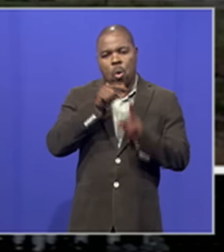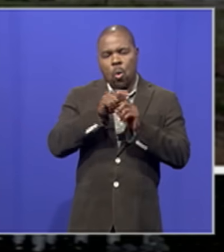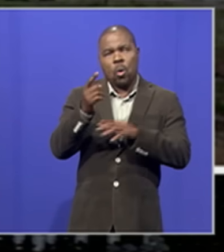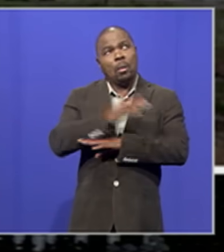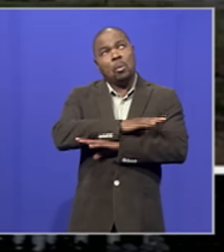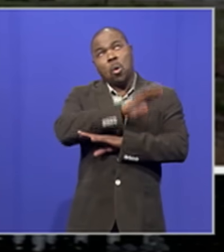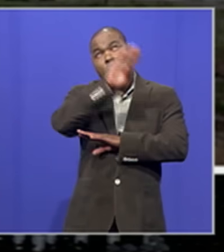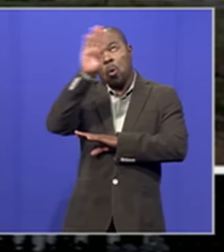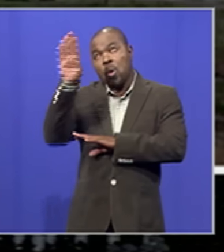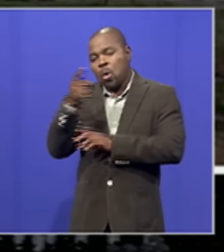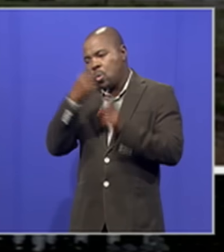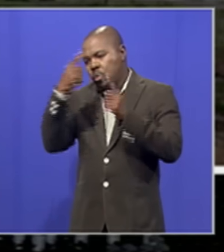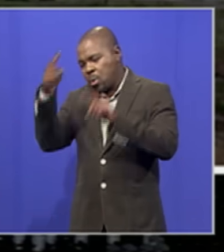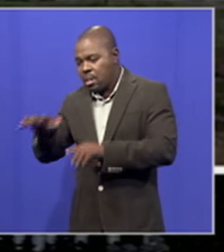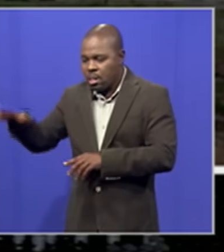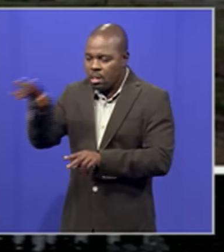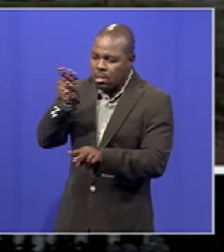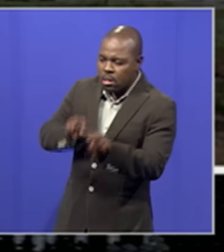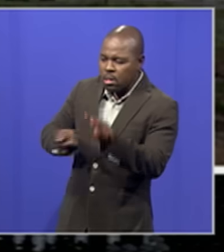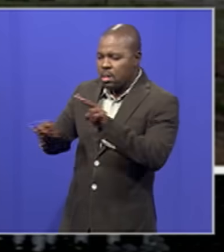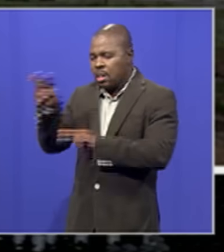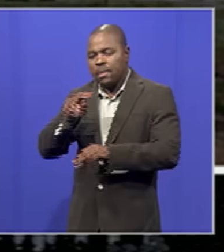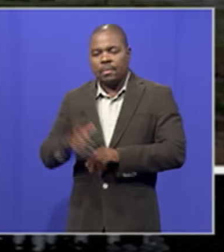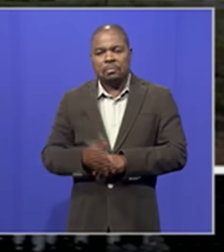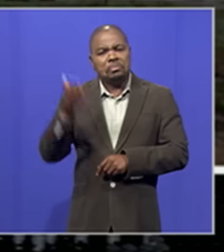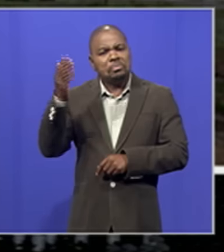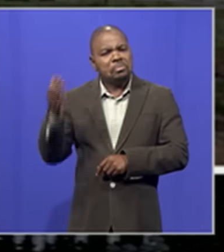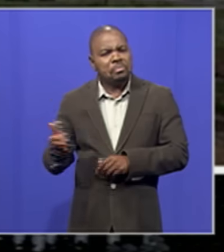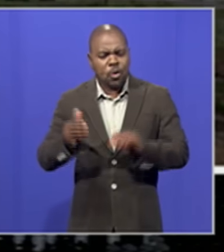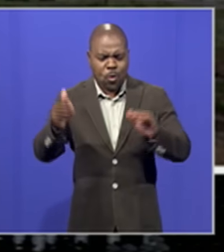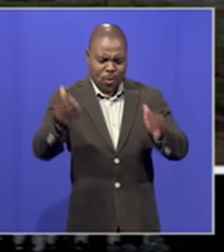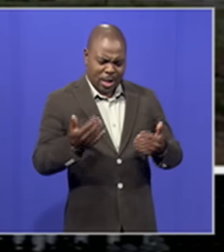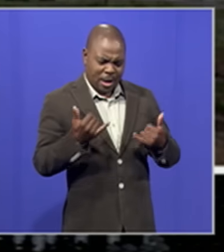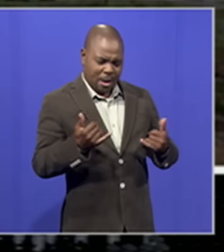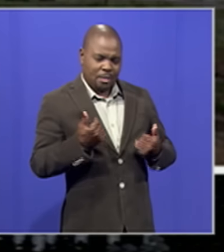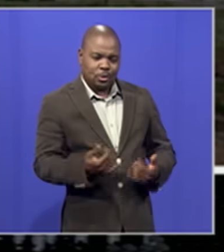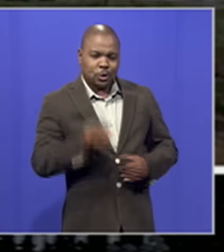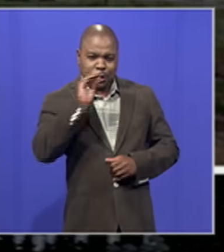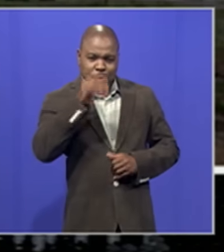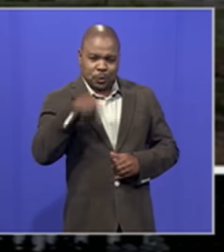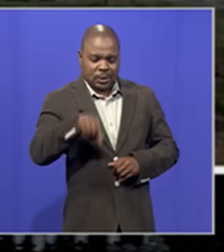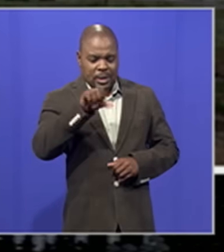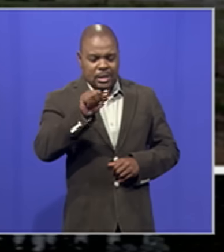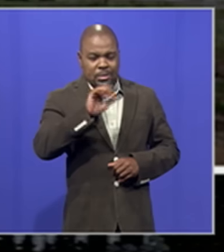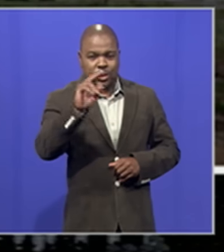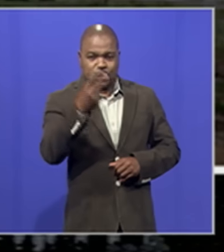ke mafula go tloga go seng. Katlego Nyoni re a go amogela ditabeng tša rena mo go SABC 2.